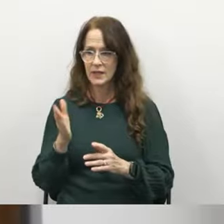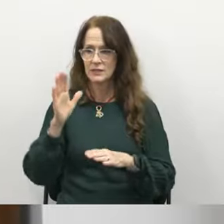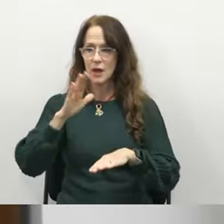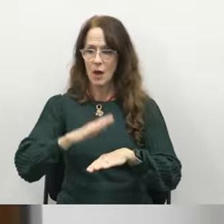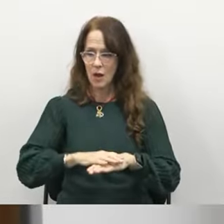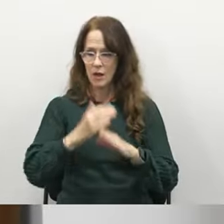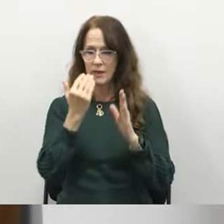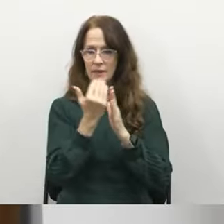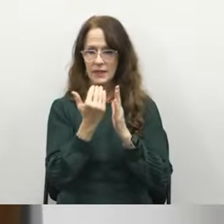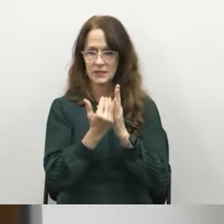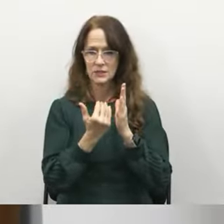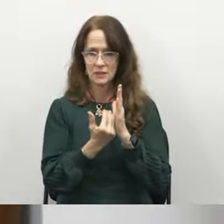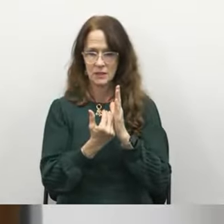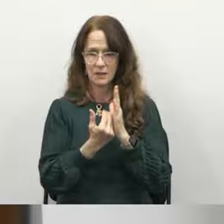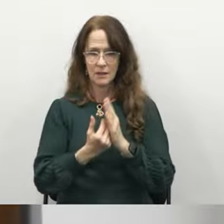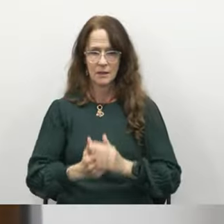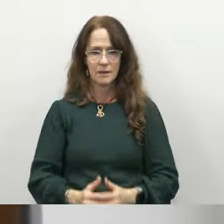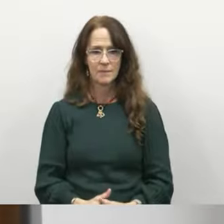agenda.